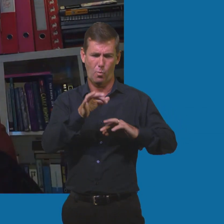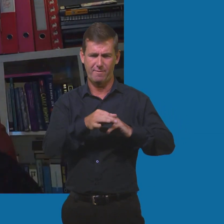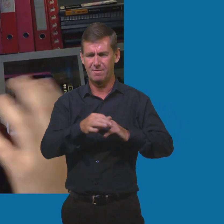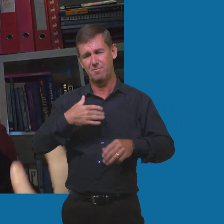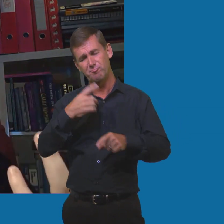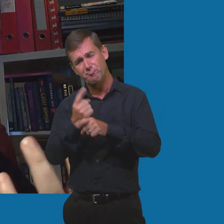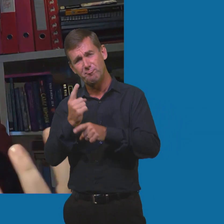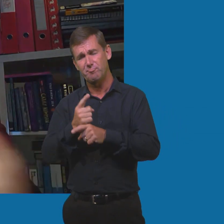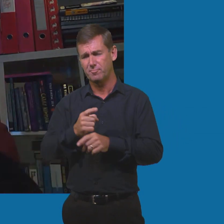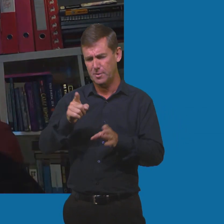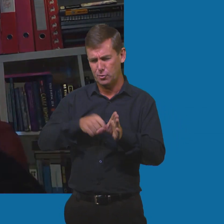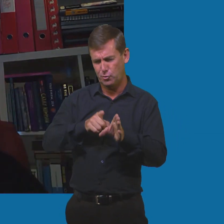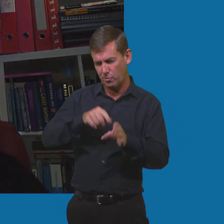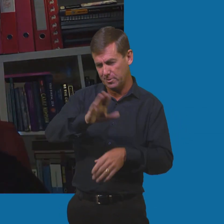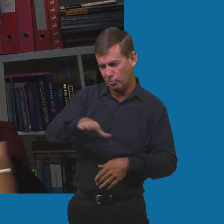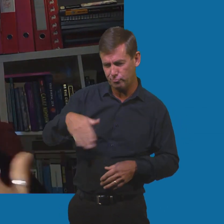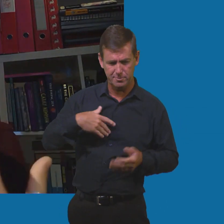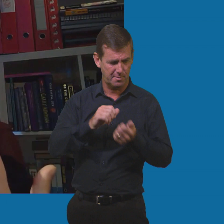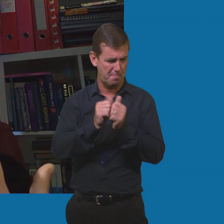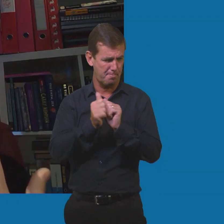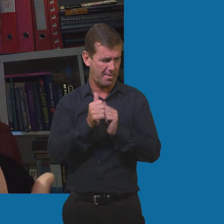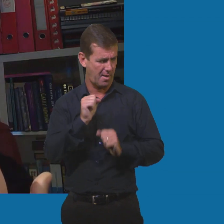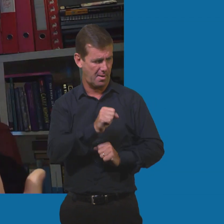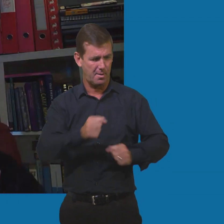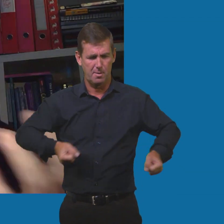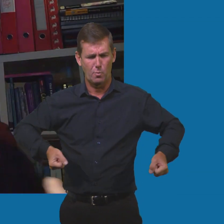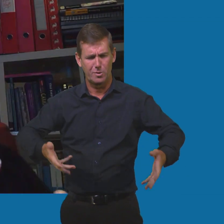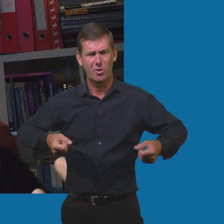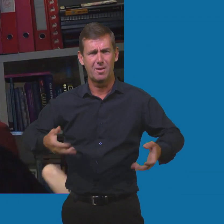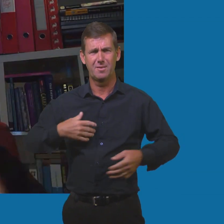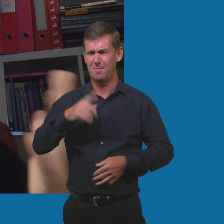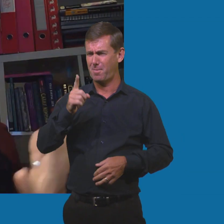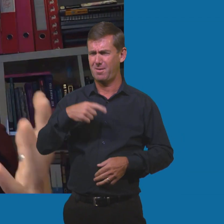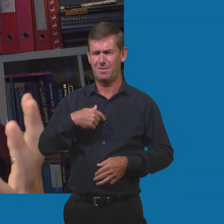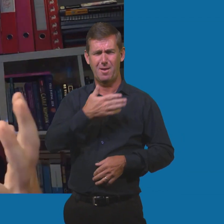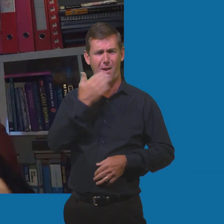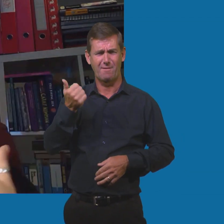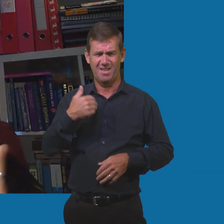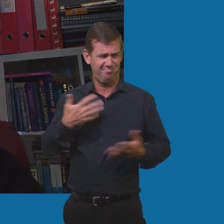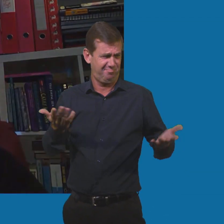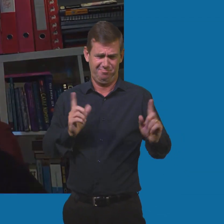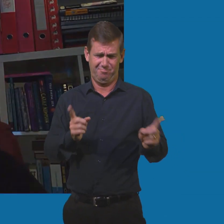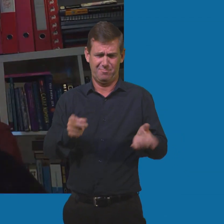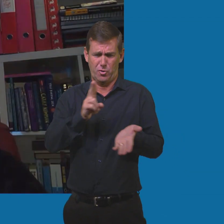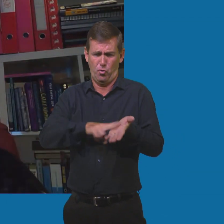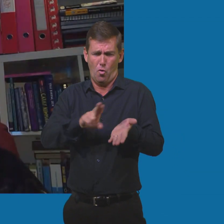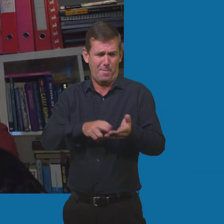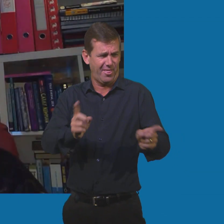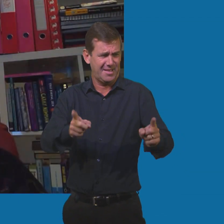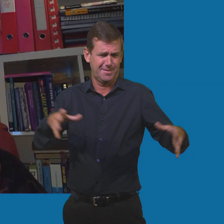young kids and having a partner who's a wheelchair user, but in a really lovely this is our family. This is completely normal kind of